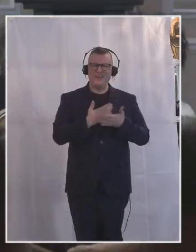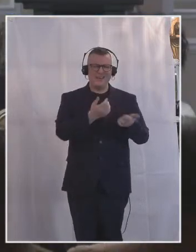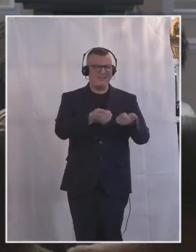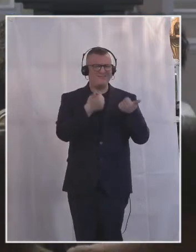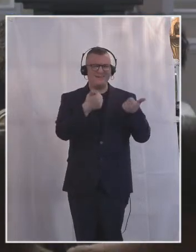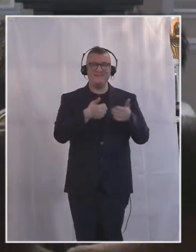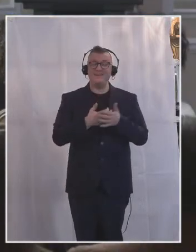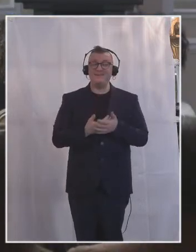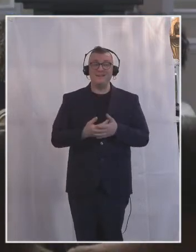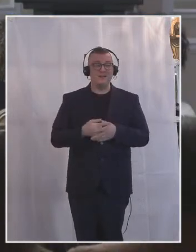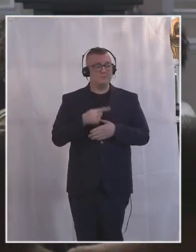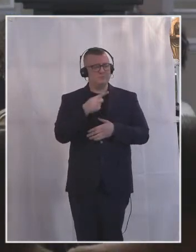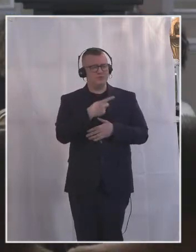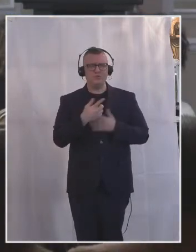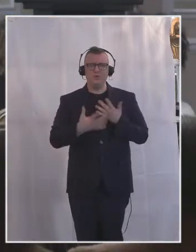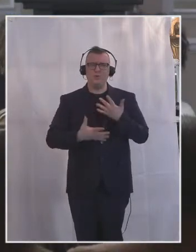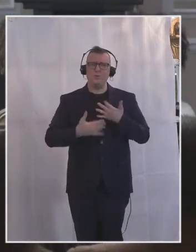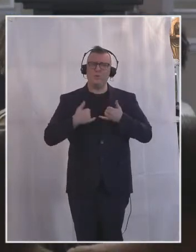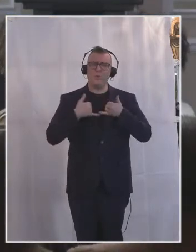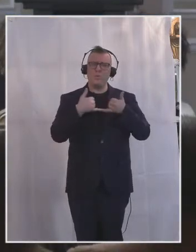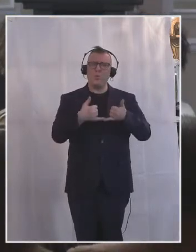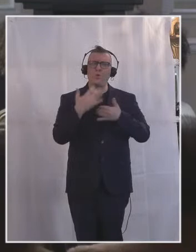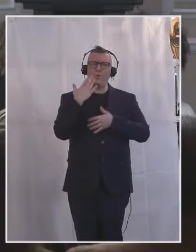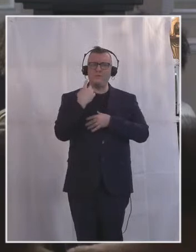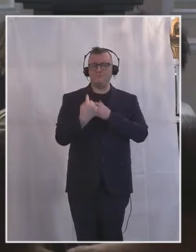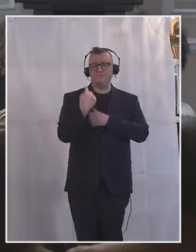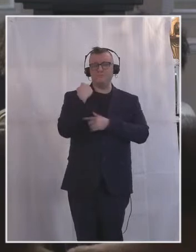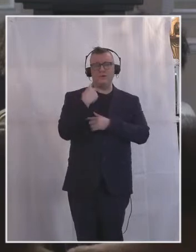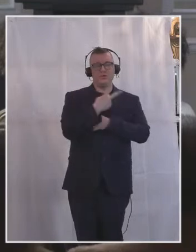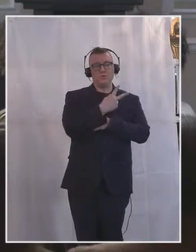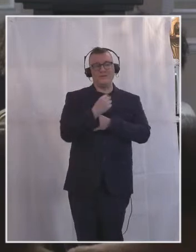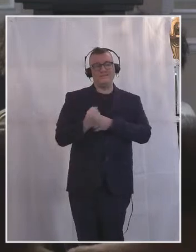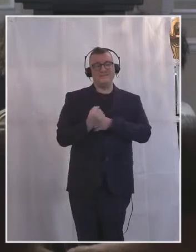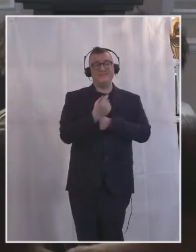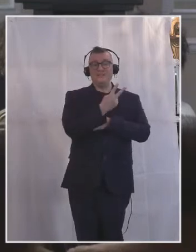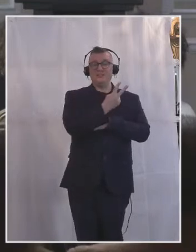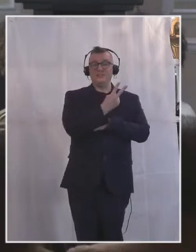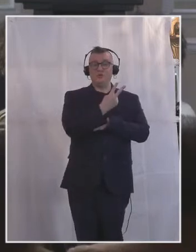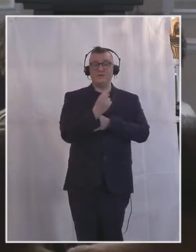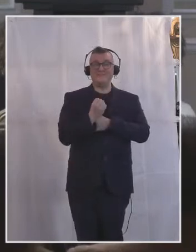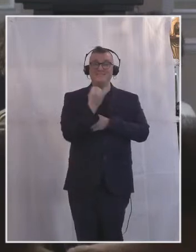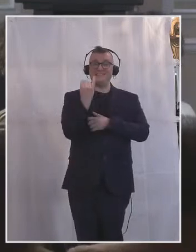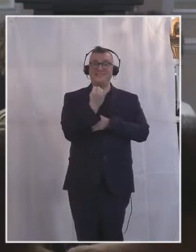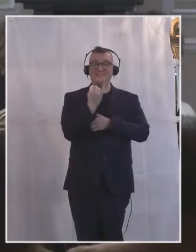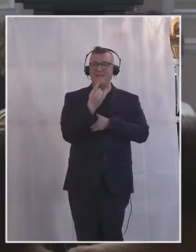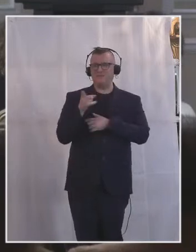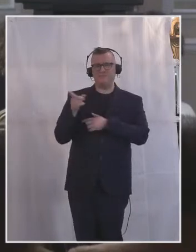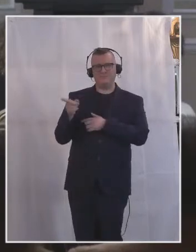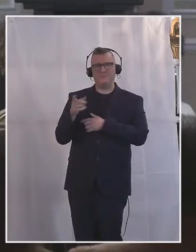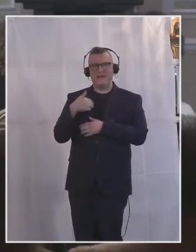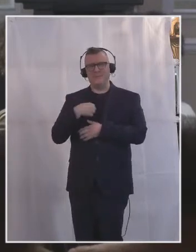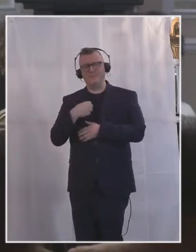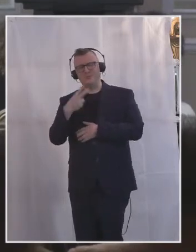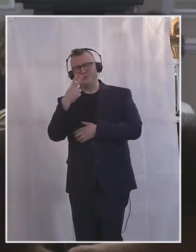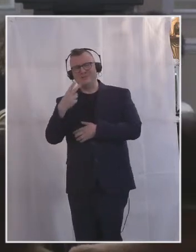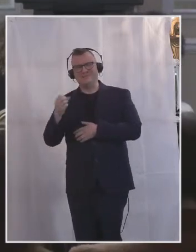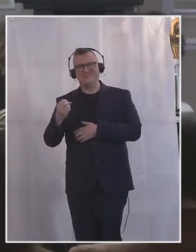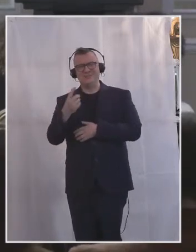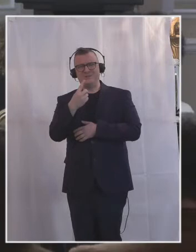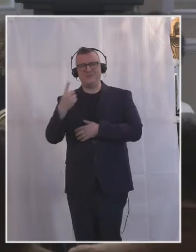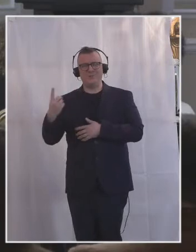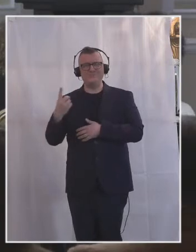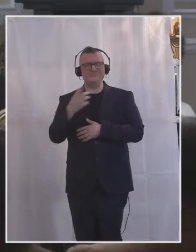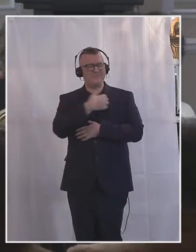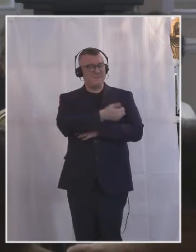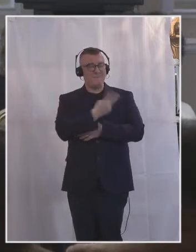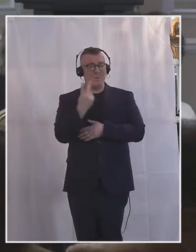you were 2016 award winner, and you're 2021. I'm 2021, yeah. Brilliant. So let's go back to the beginning of